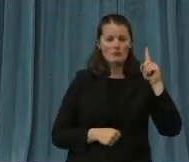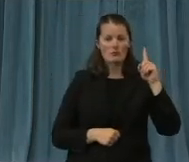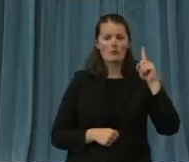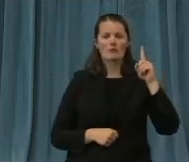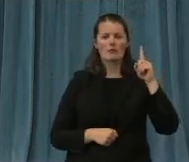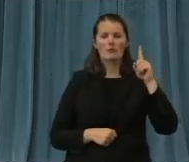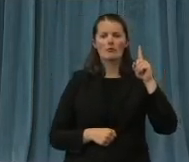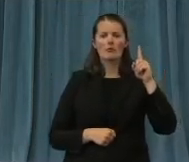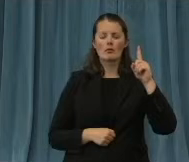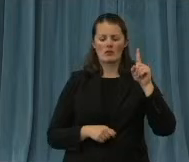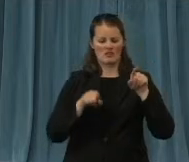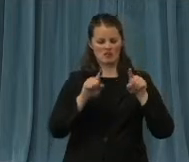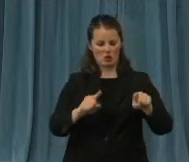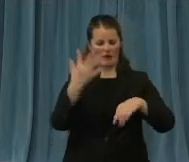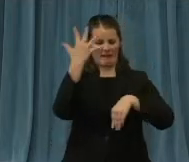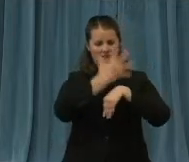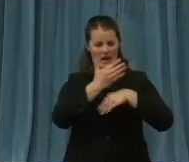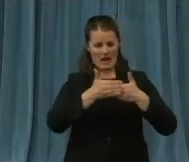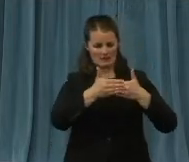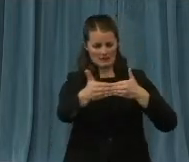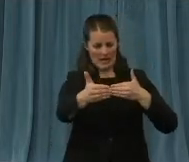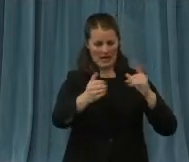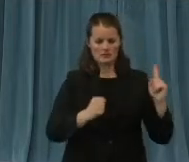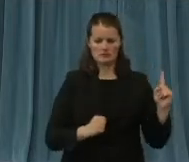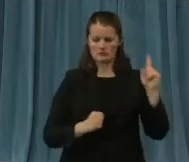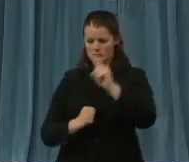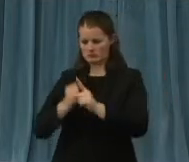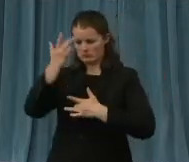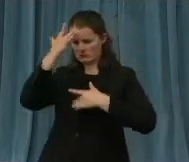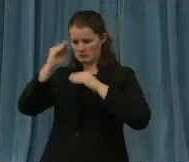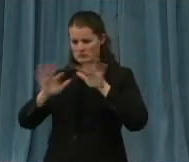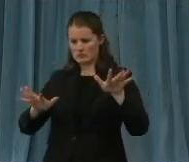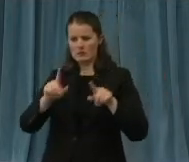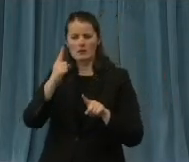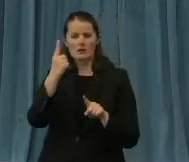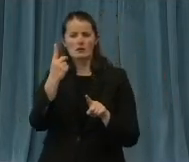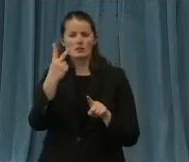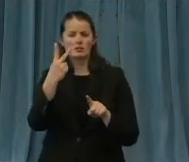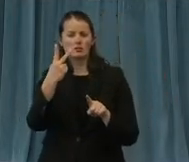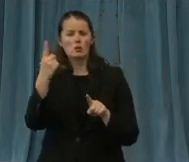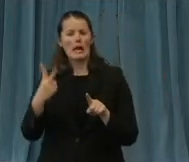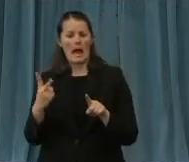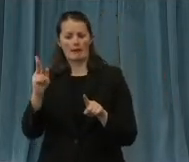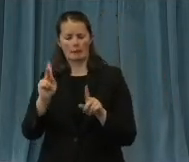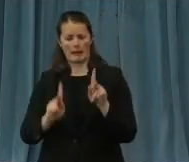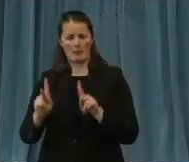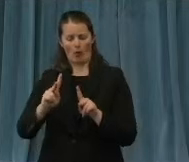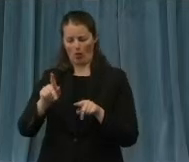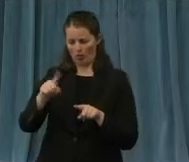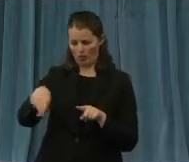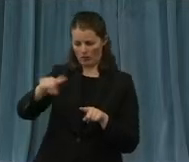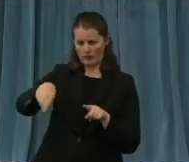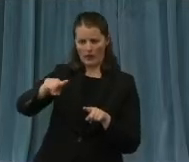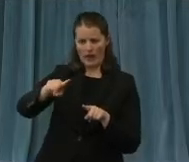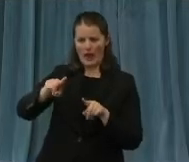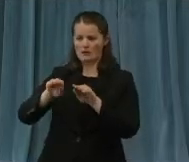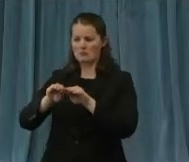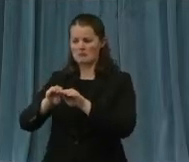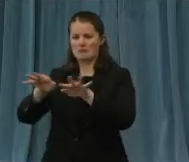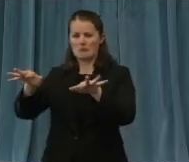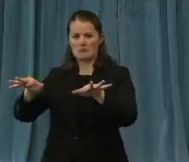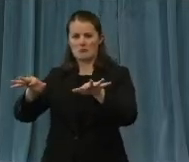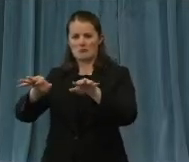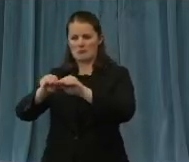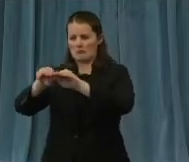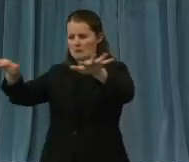period to go on to infect 2.5 additional people. Those 2.5 additional people also have the same ability to infect